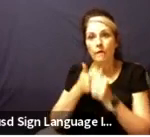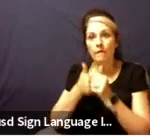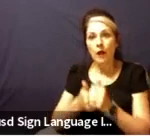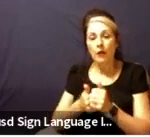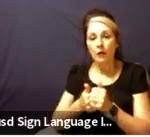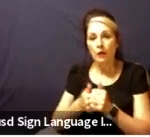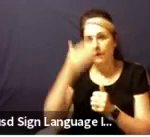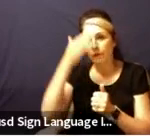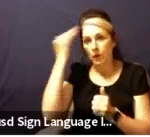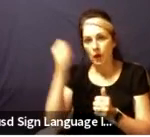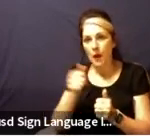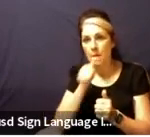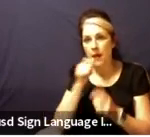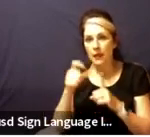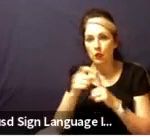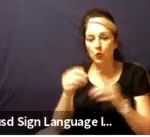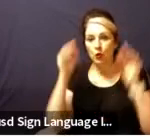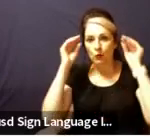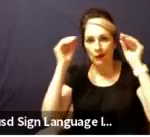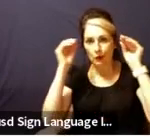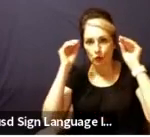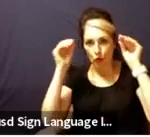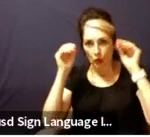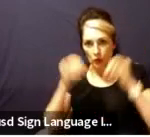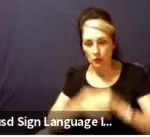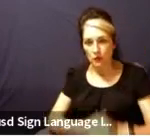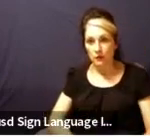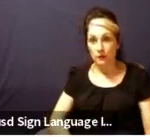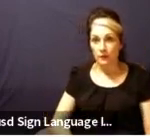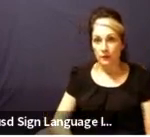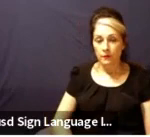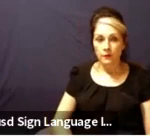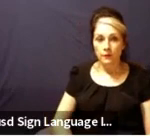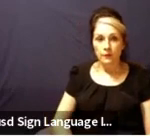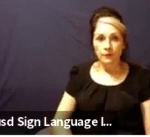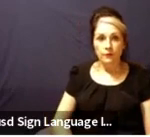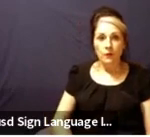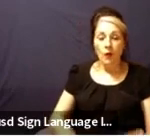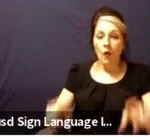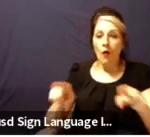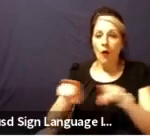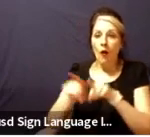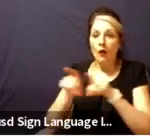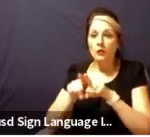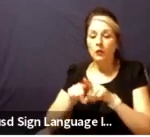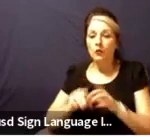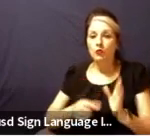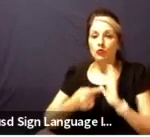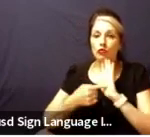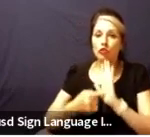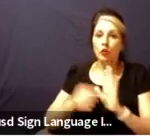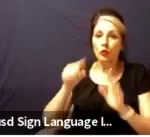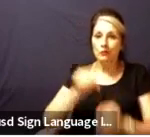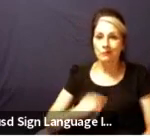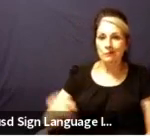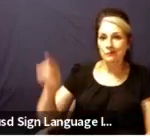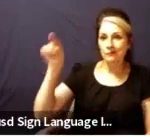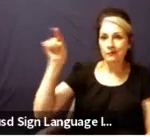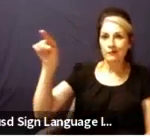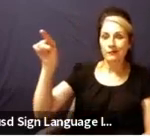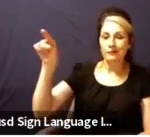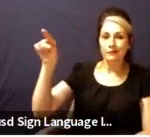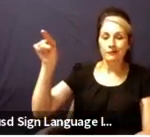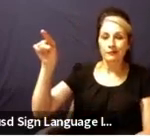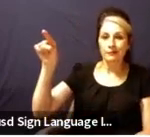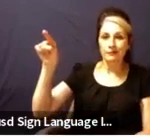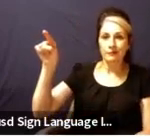forgot password instructions. Another thing that I want to point out while we're on this screen is on the